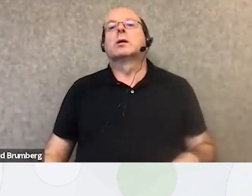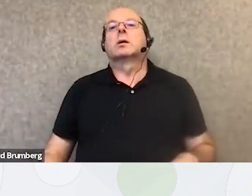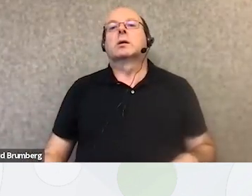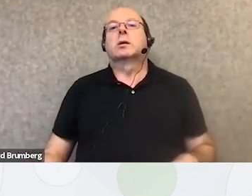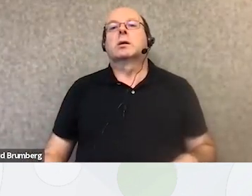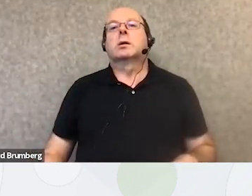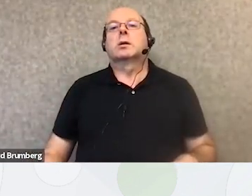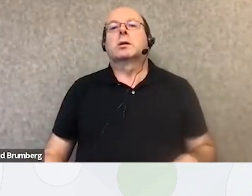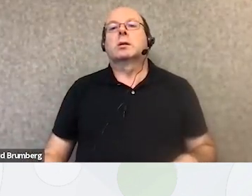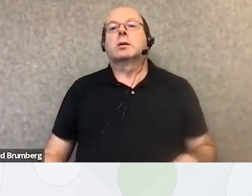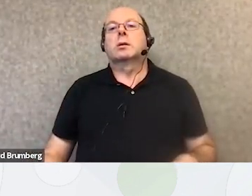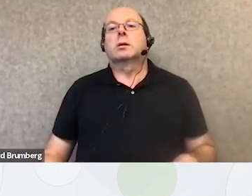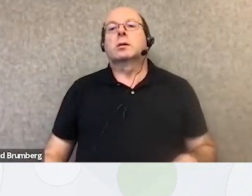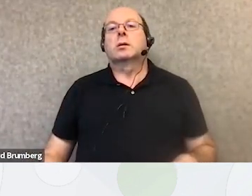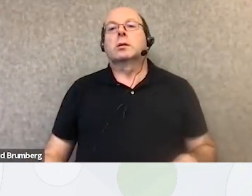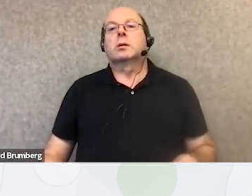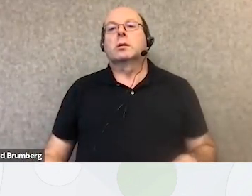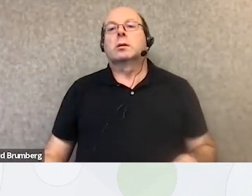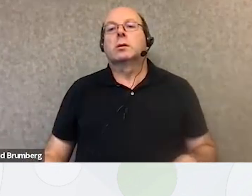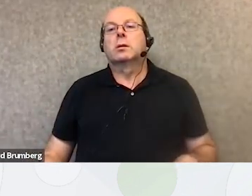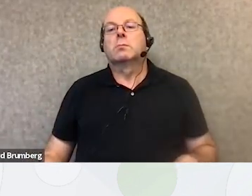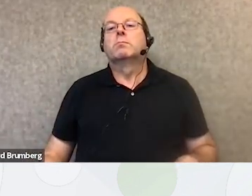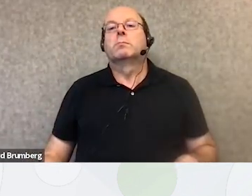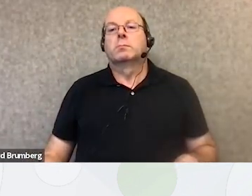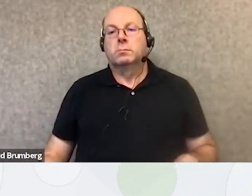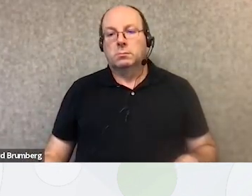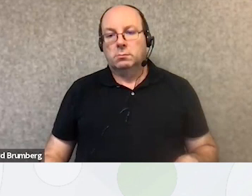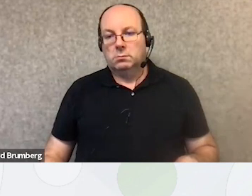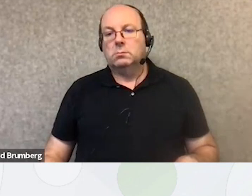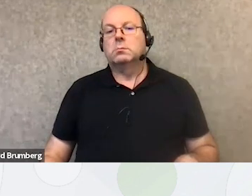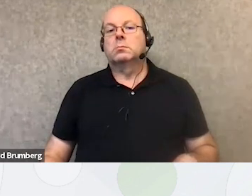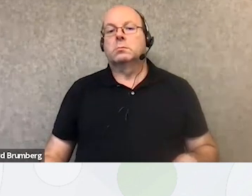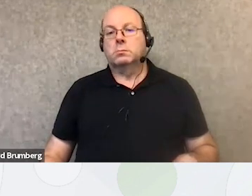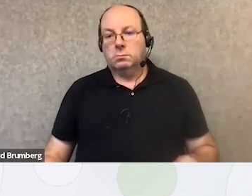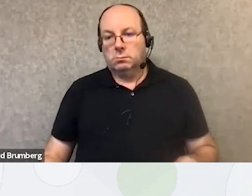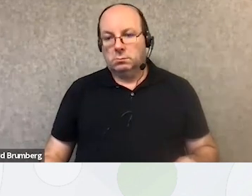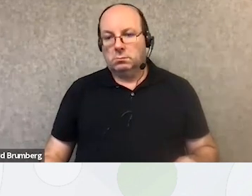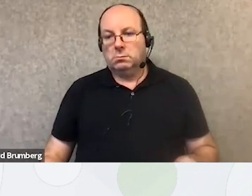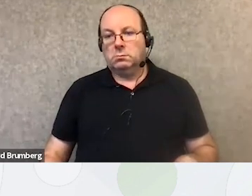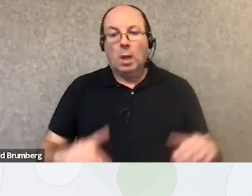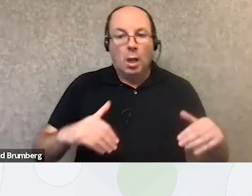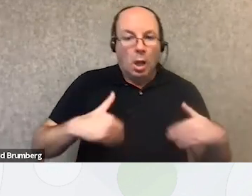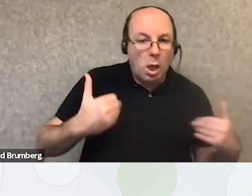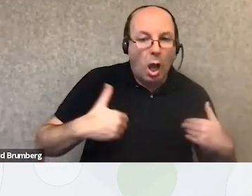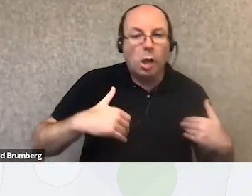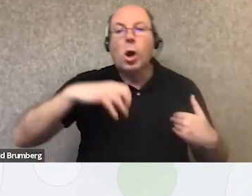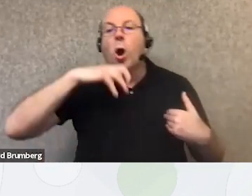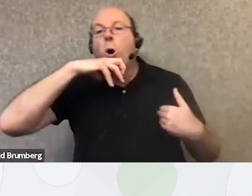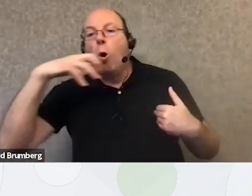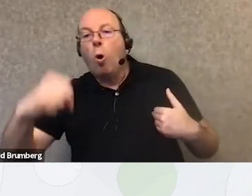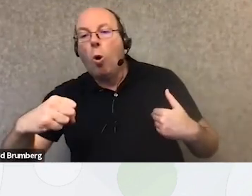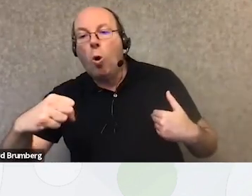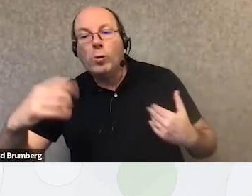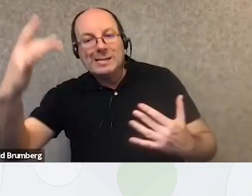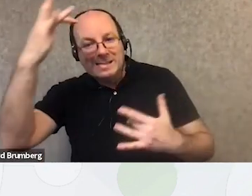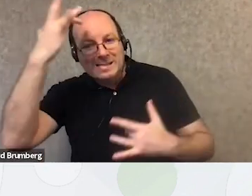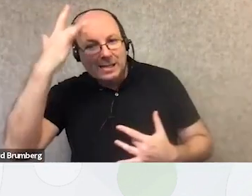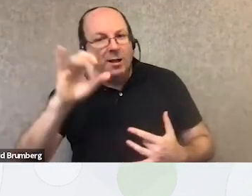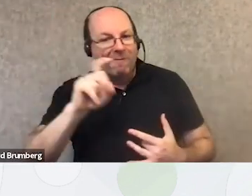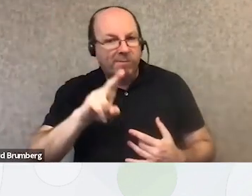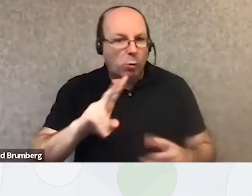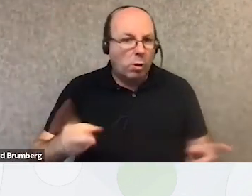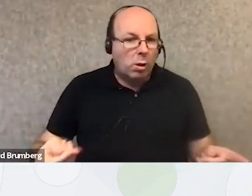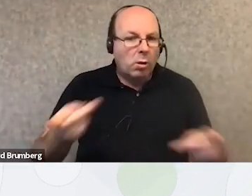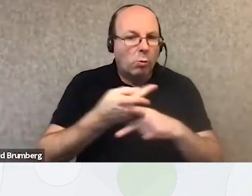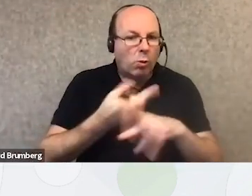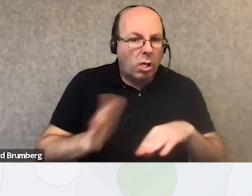risk of long-term complications in all comers, including our very young and our very old, like lower rates of cardiac events and